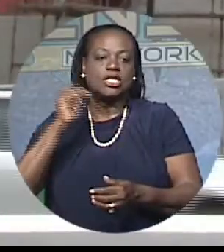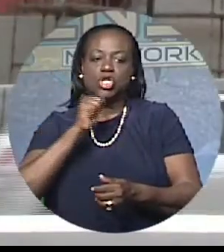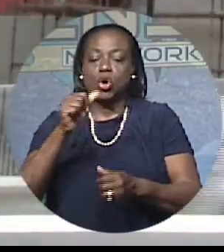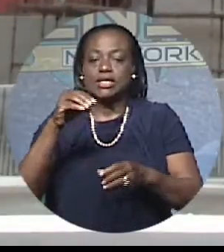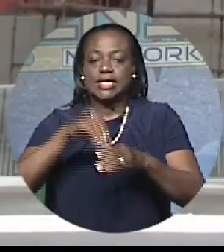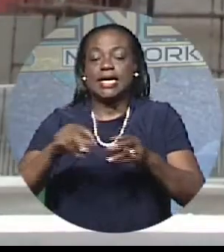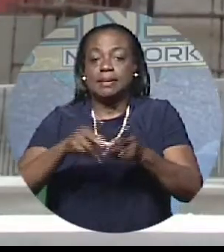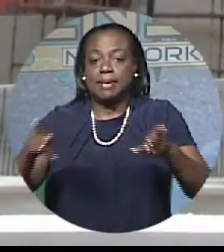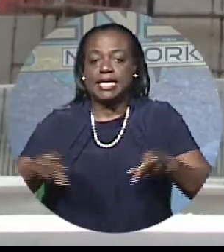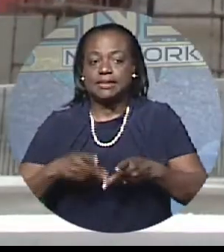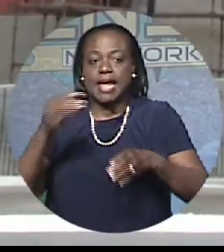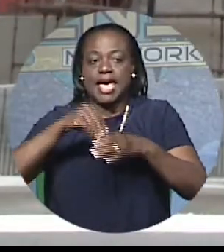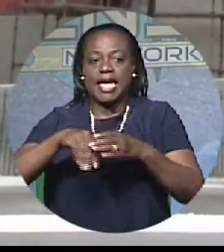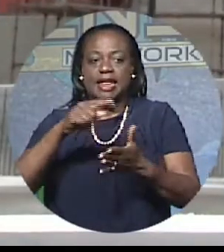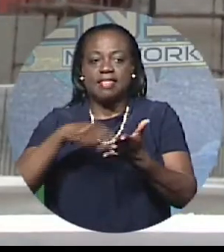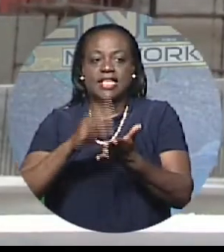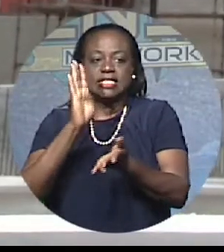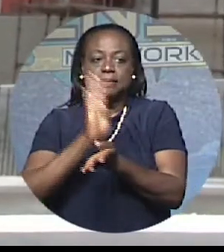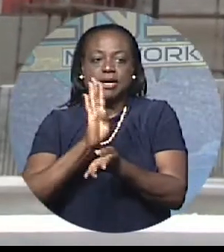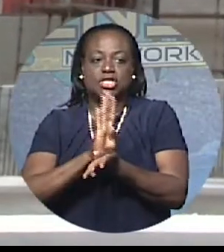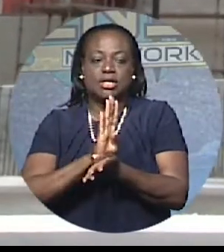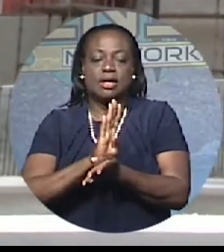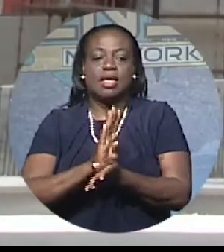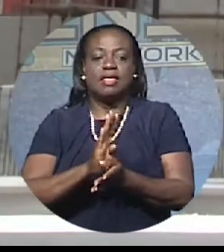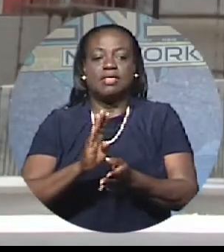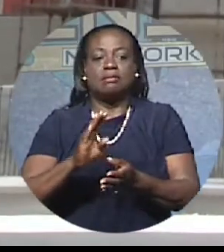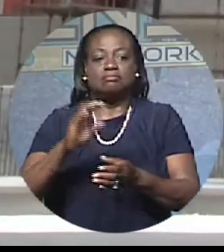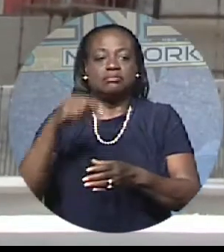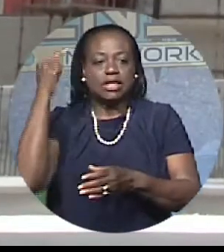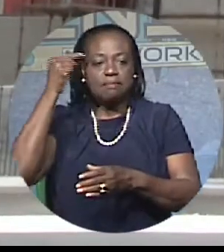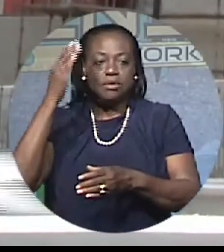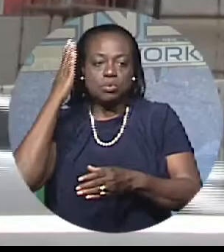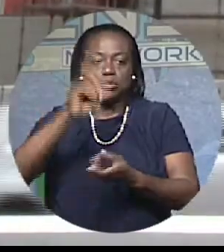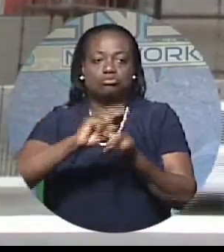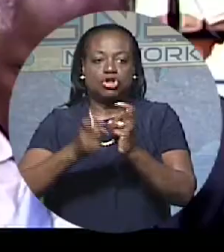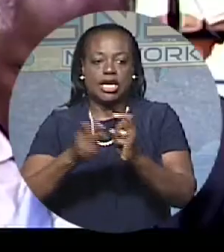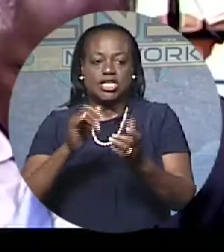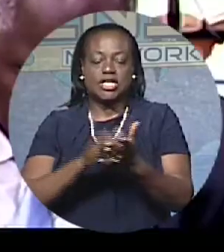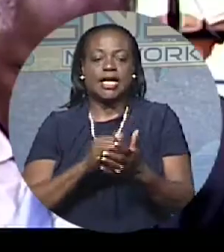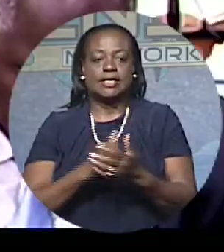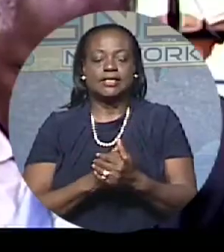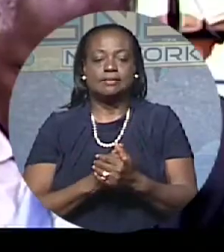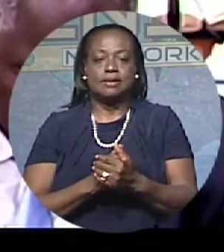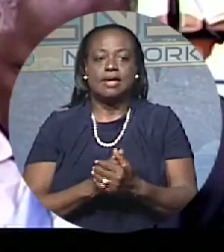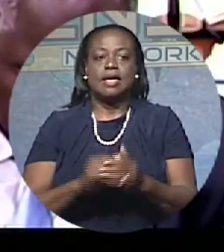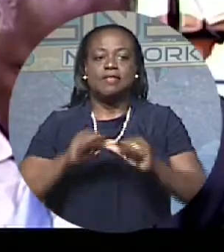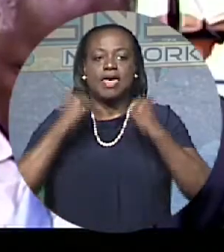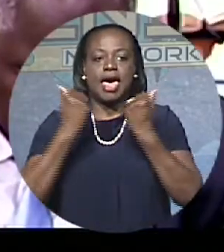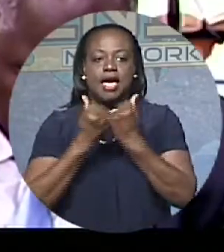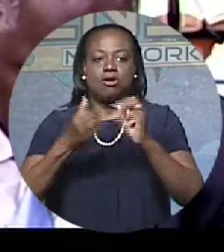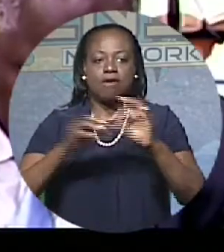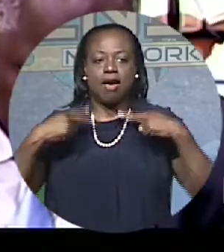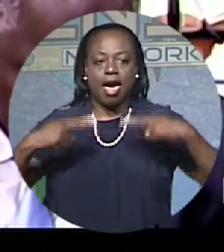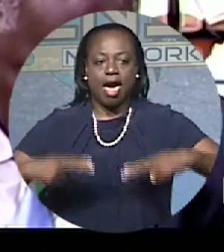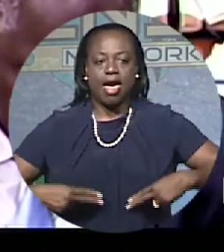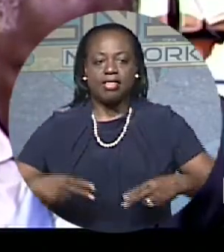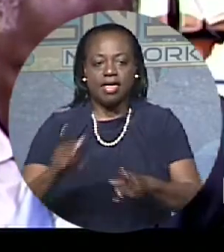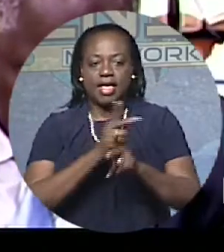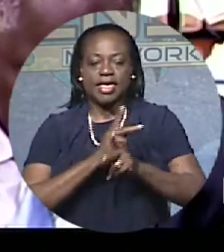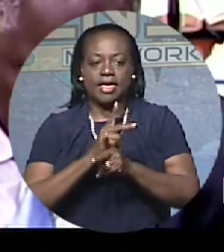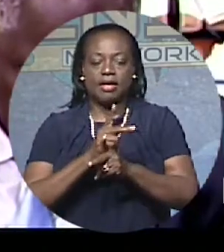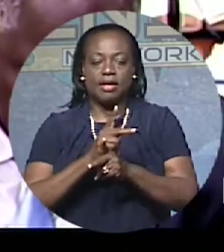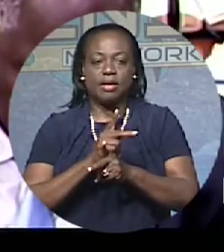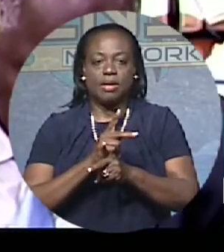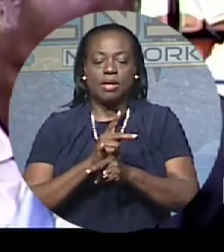this fiscal budget, the government plans to rectify this issue. Mr. Speaker, in the area of healthcare, we have secured the funding for